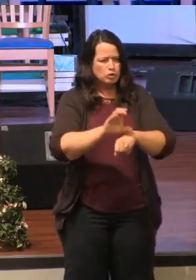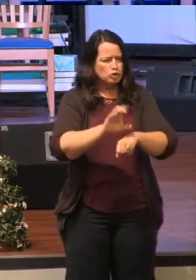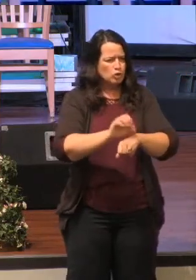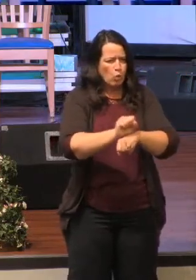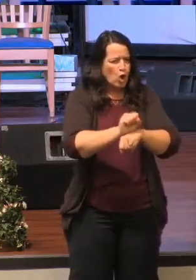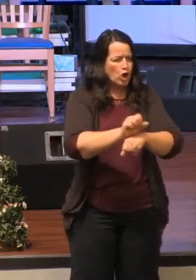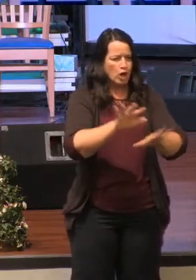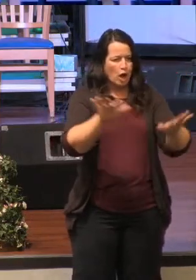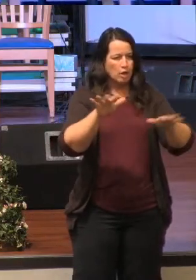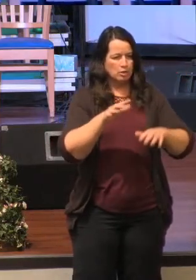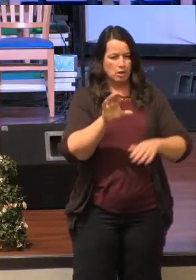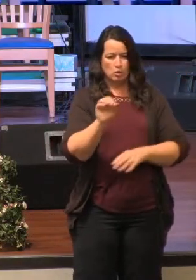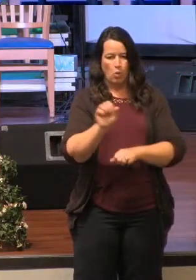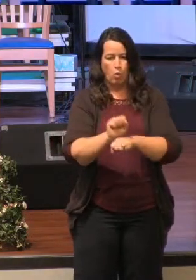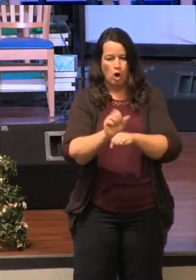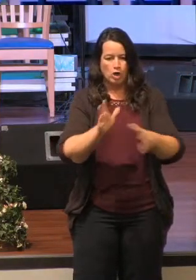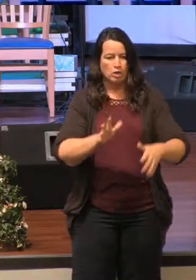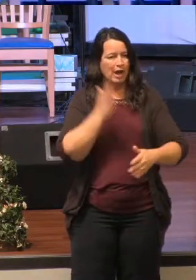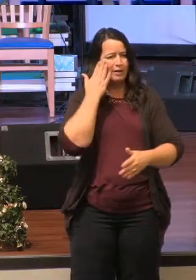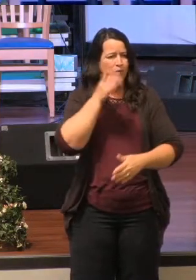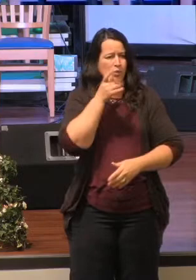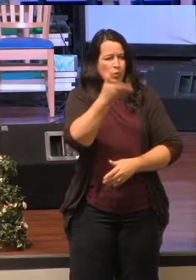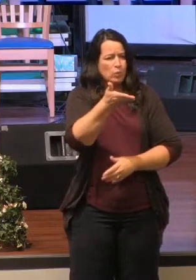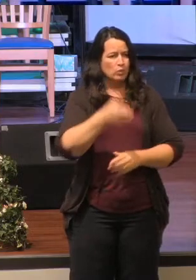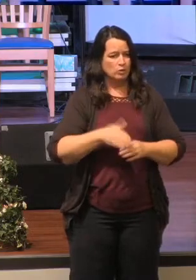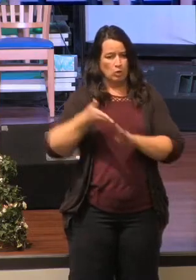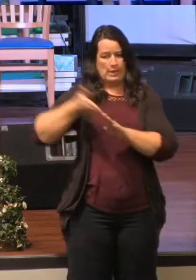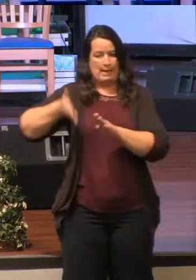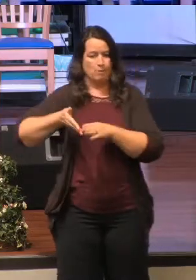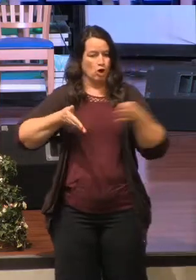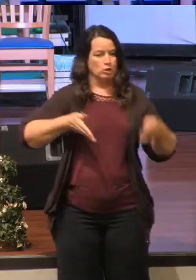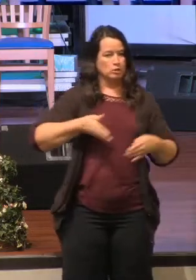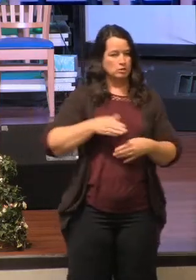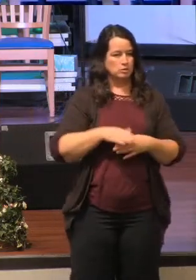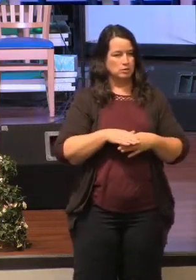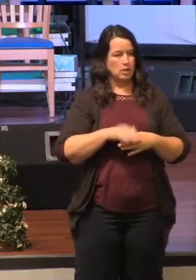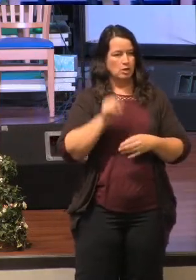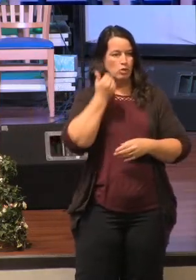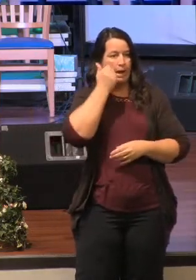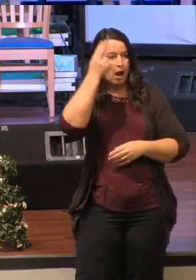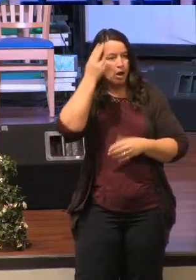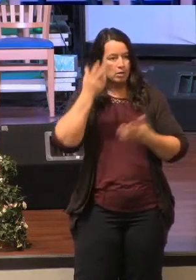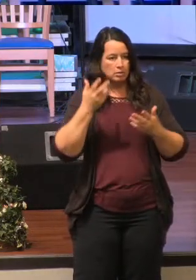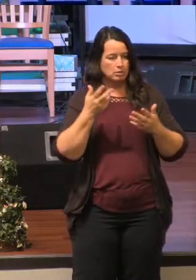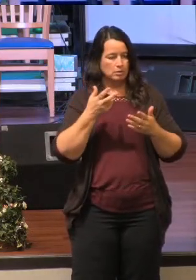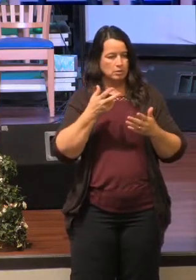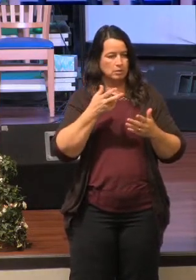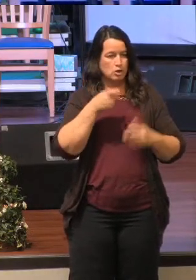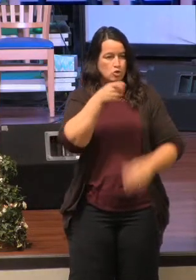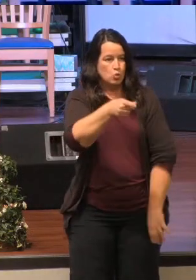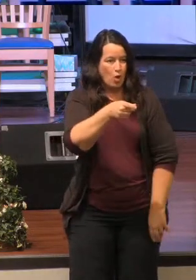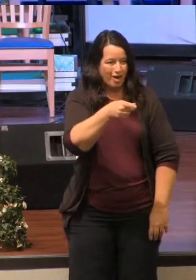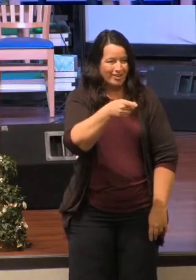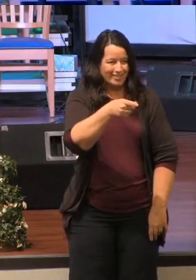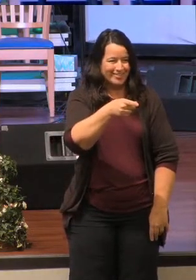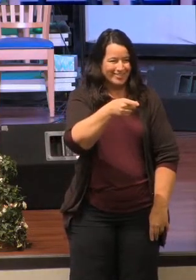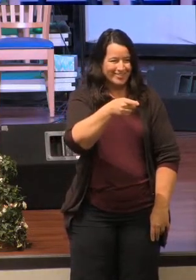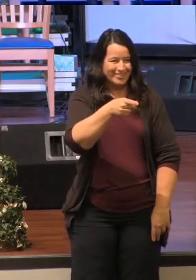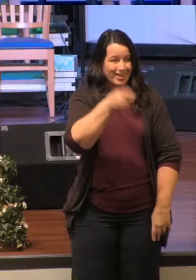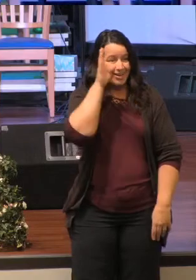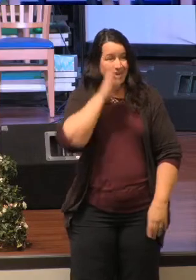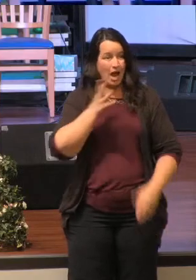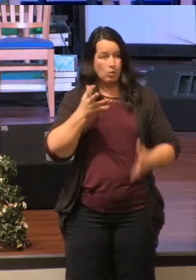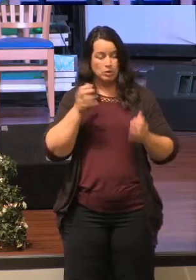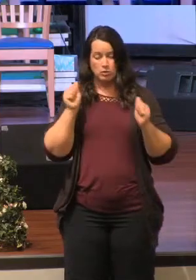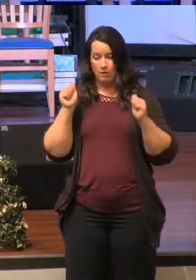around your co-workers. I'm not going to be around your neighbors. I'm not going to be around your Aunt Sally. You are. And so God wants us